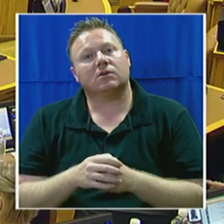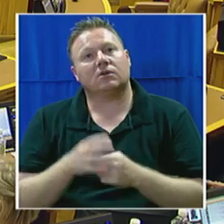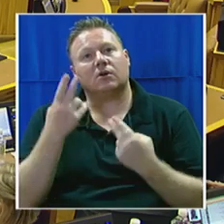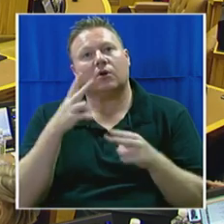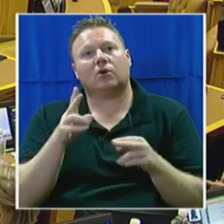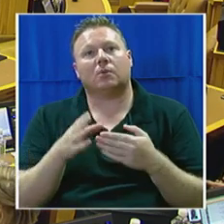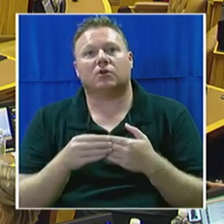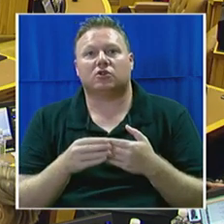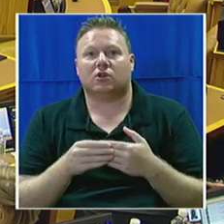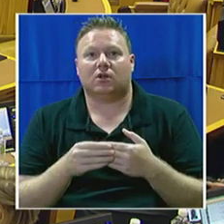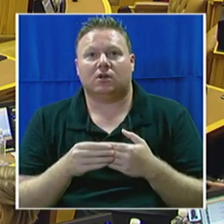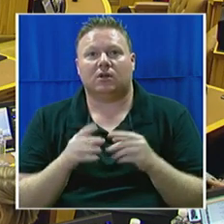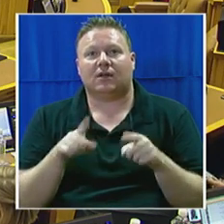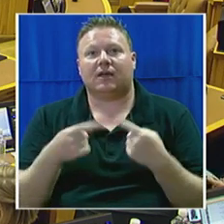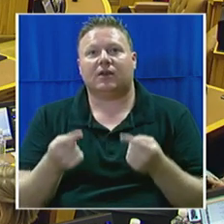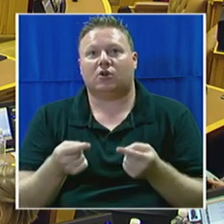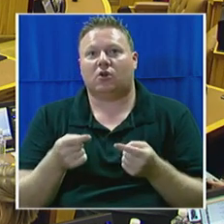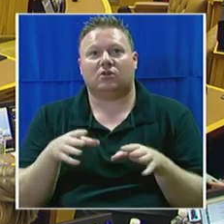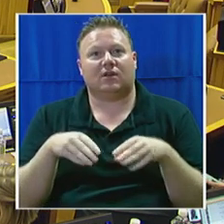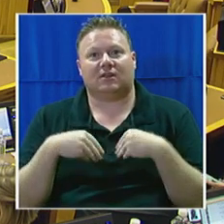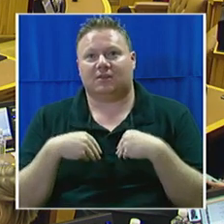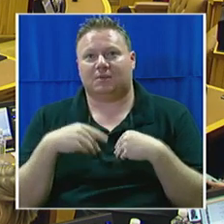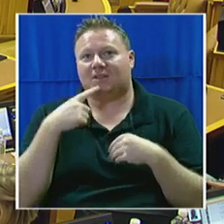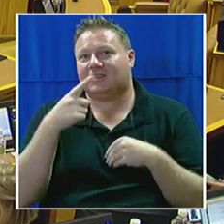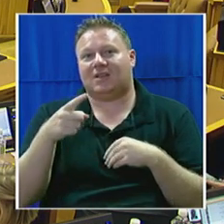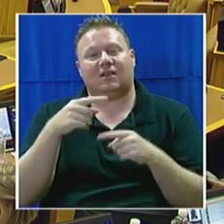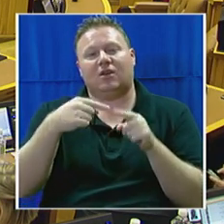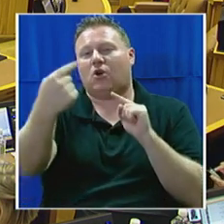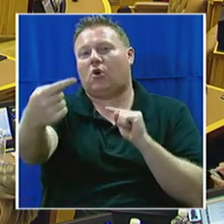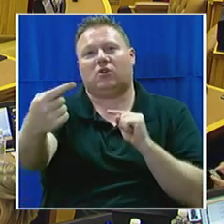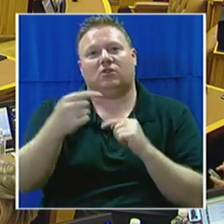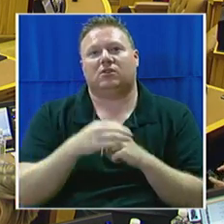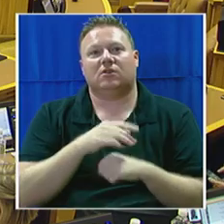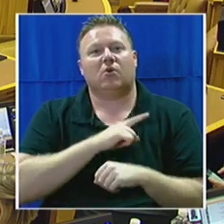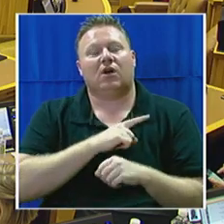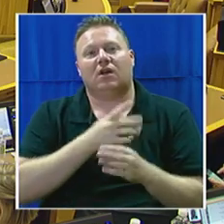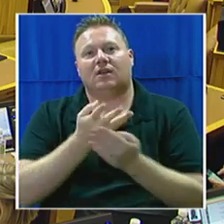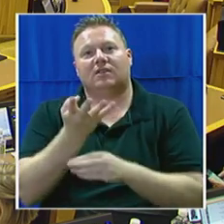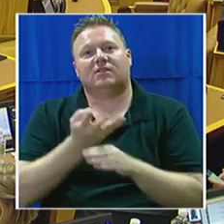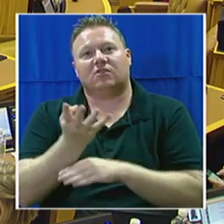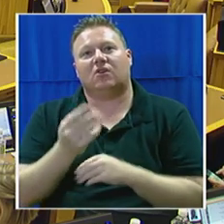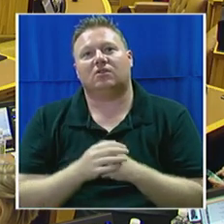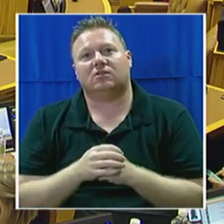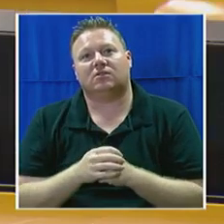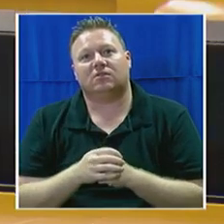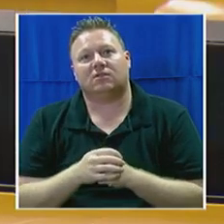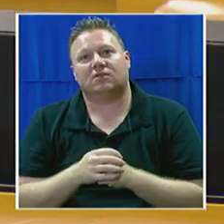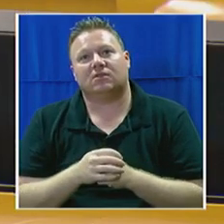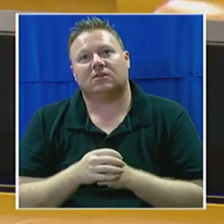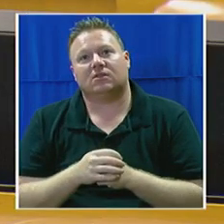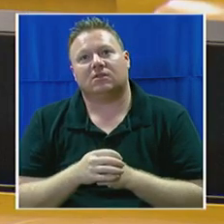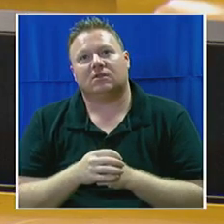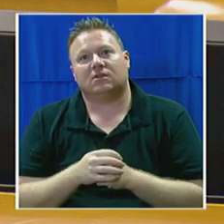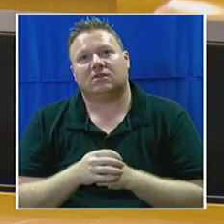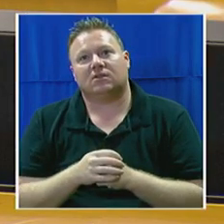we cannot accept what is being said across because it is an insult. Despite the fact